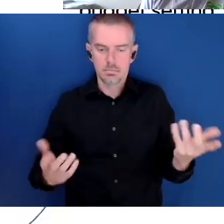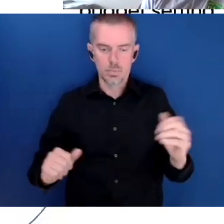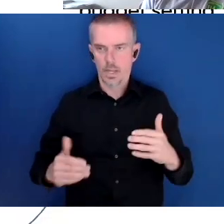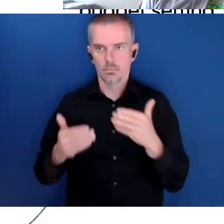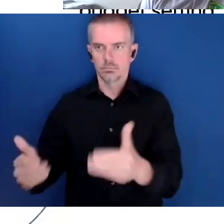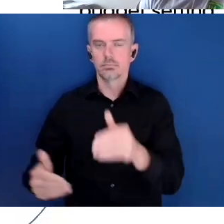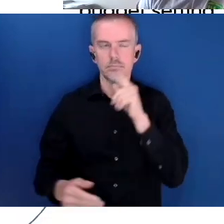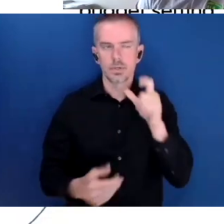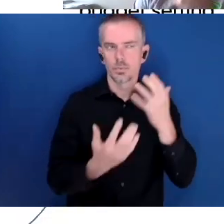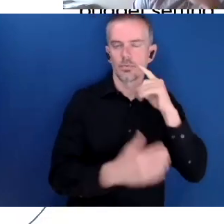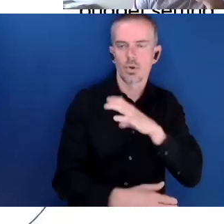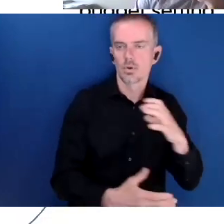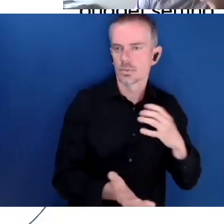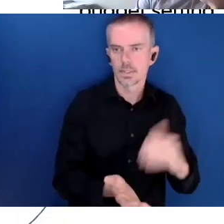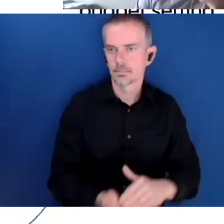there.